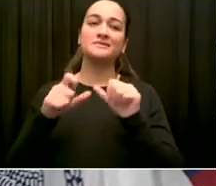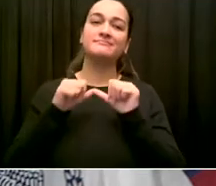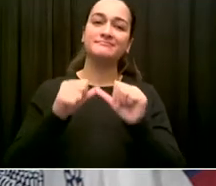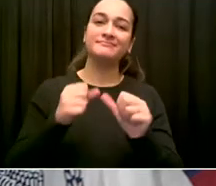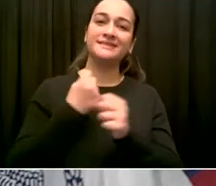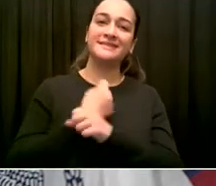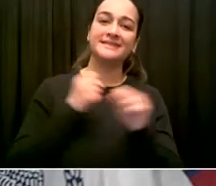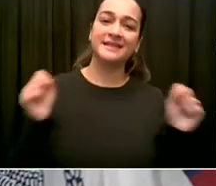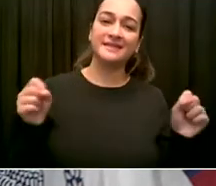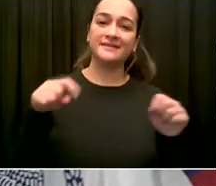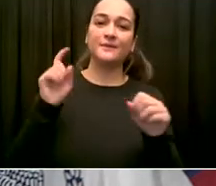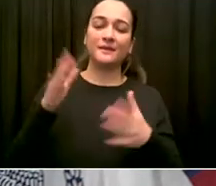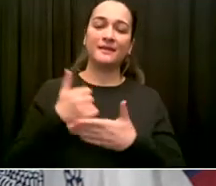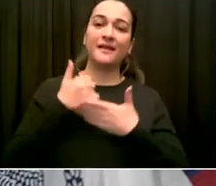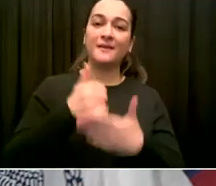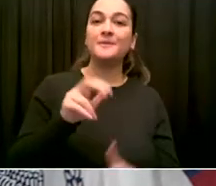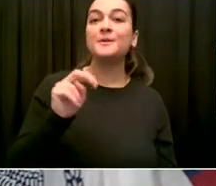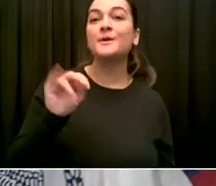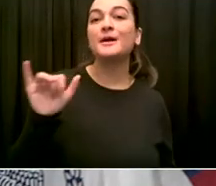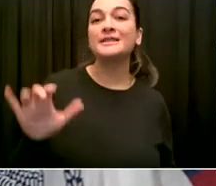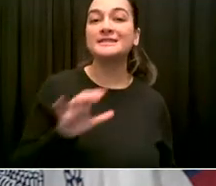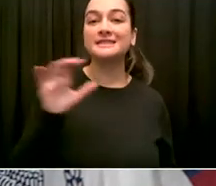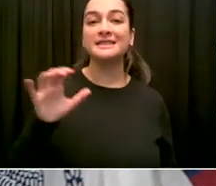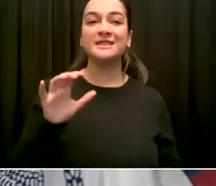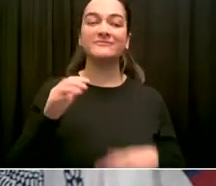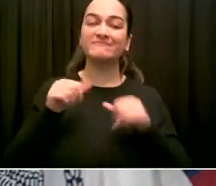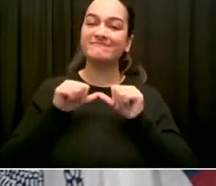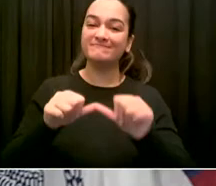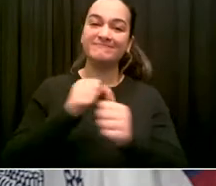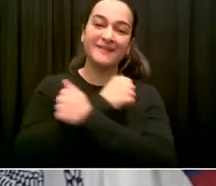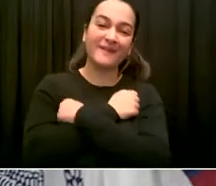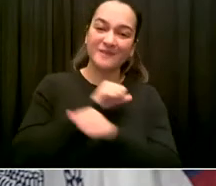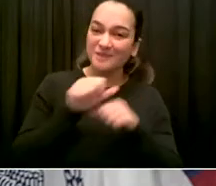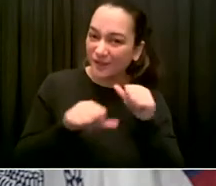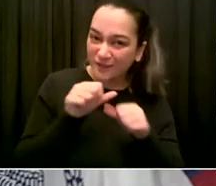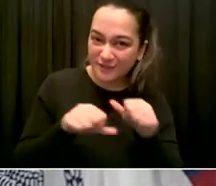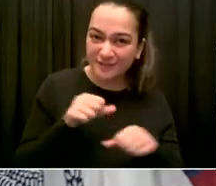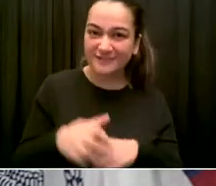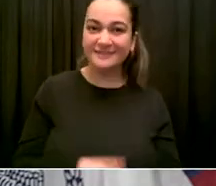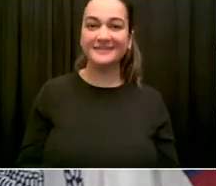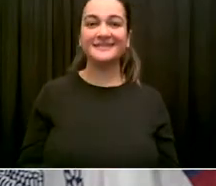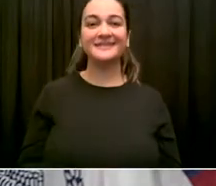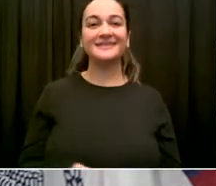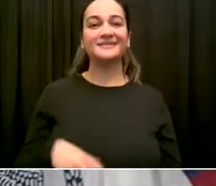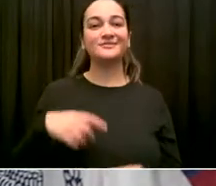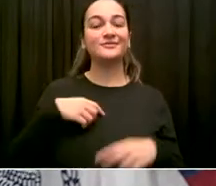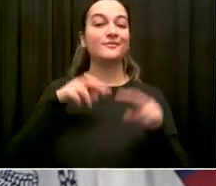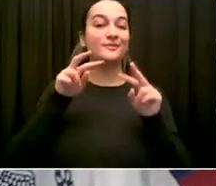this week. Keep it safe. And let's move forward to a recovery for this city. Thank you, everyone.